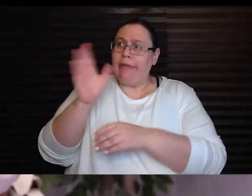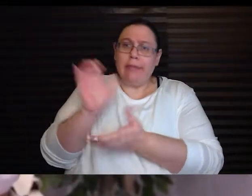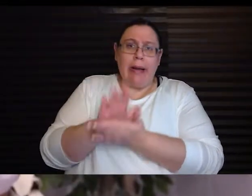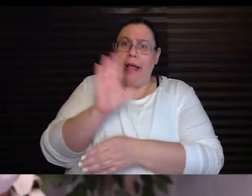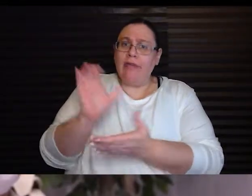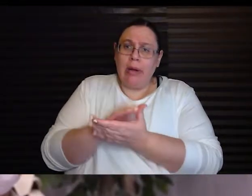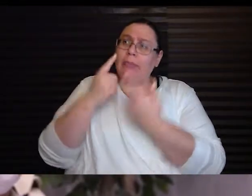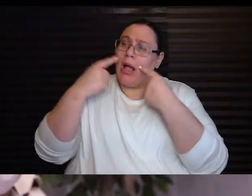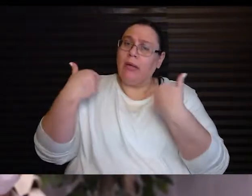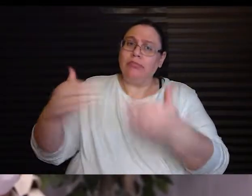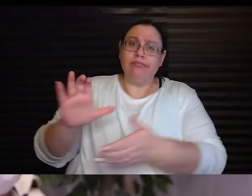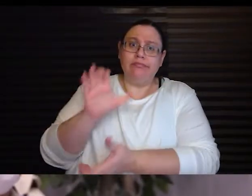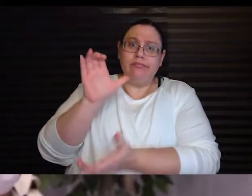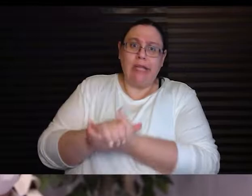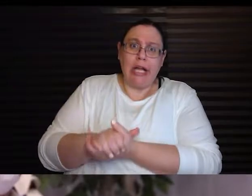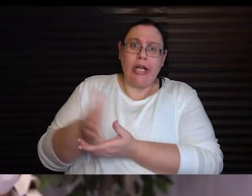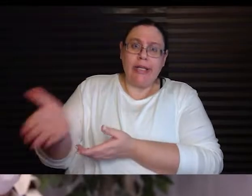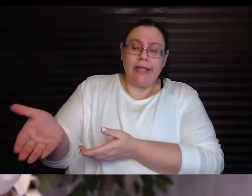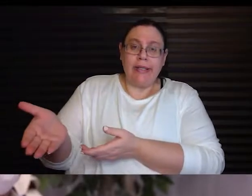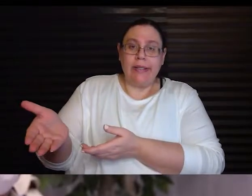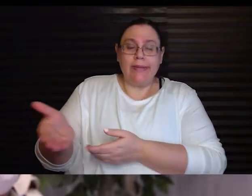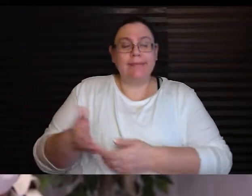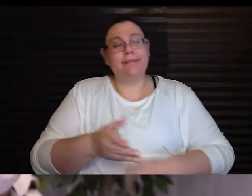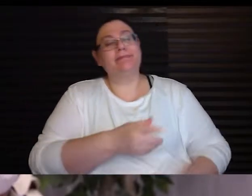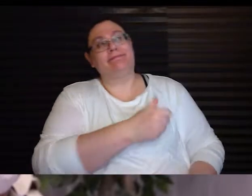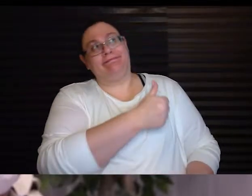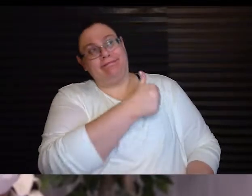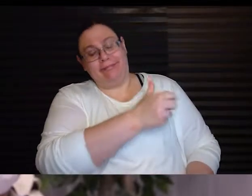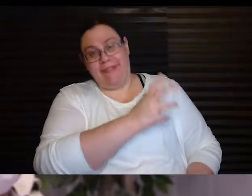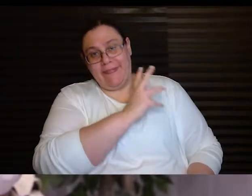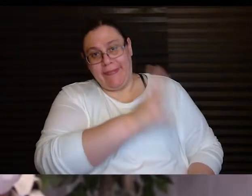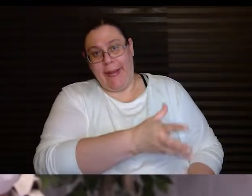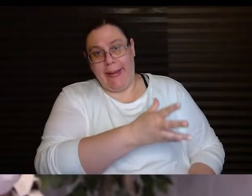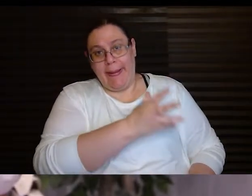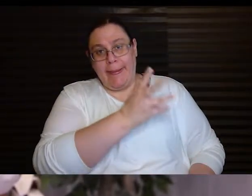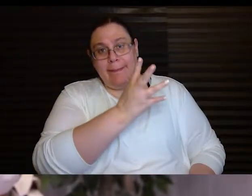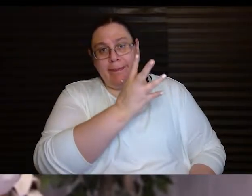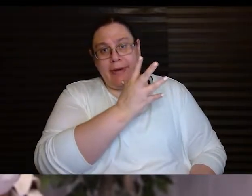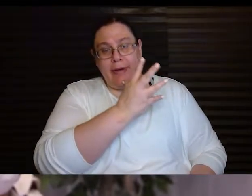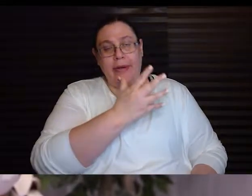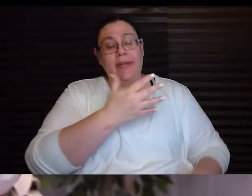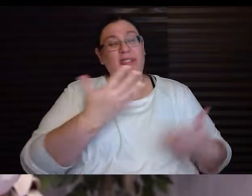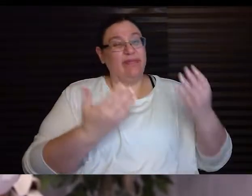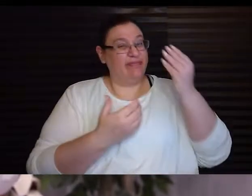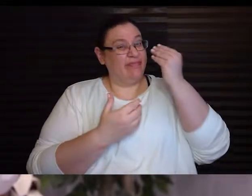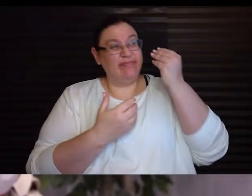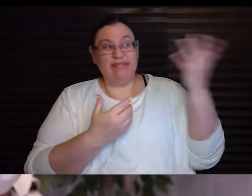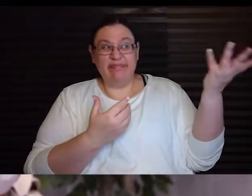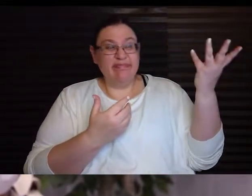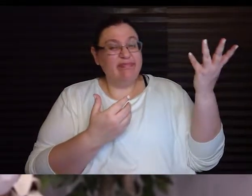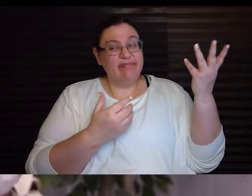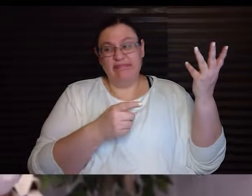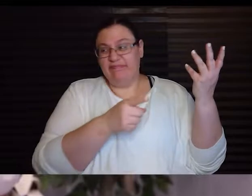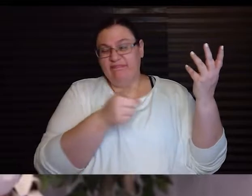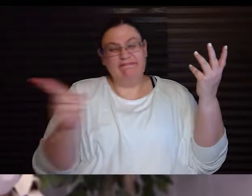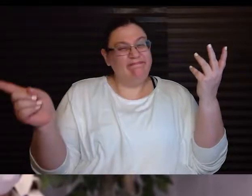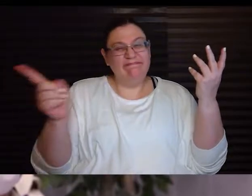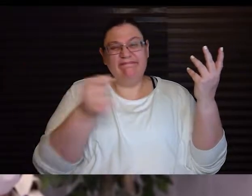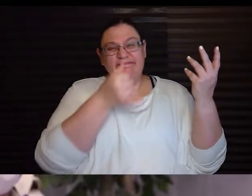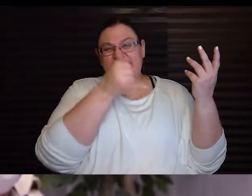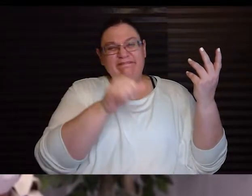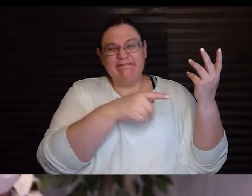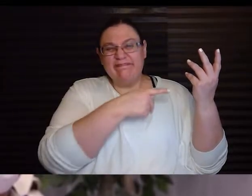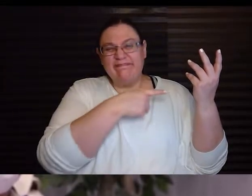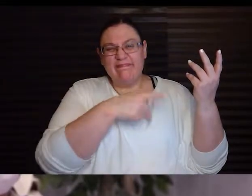son to finally get married. "Very well," he says, mother, with a sigh. "I must say, though, I've never cared much